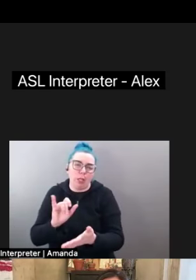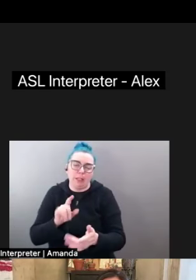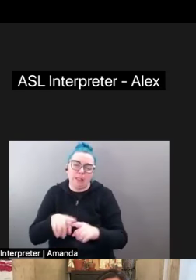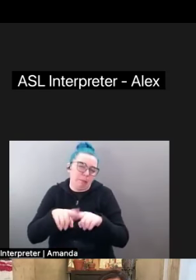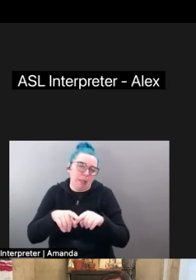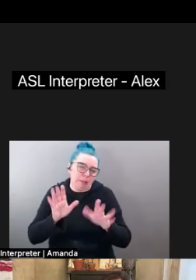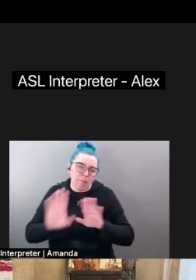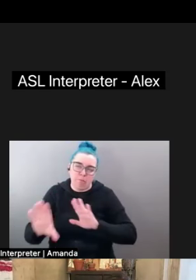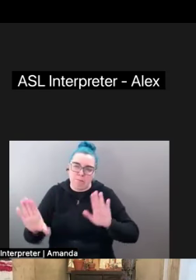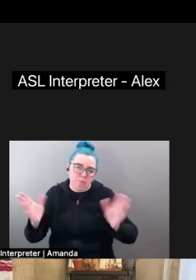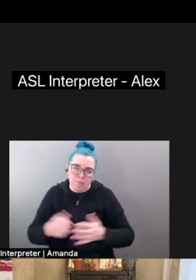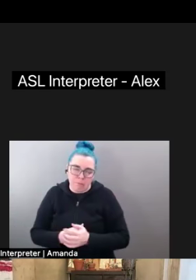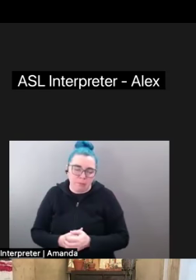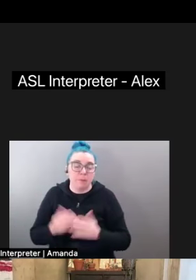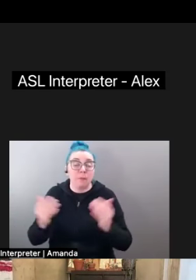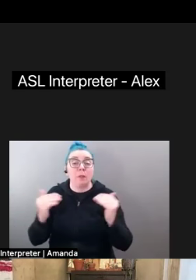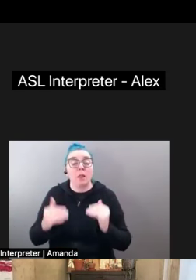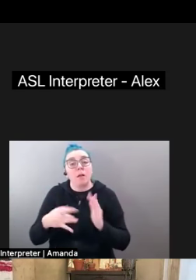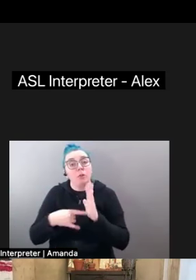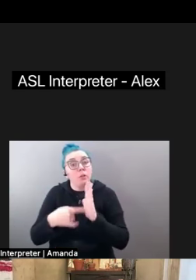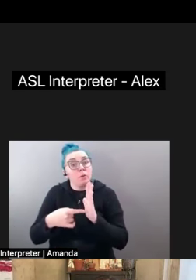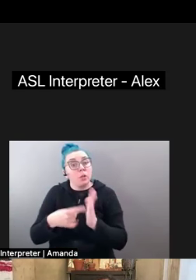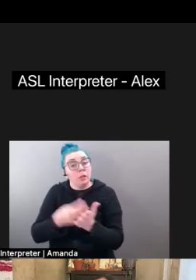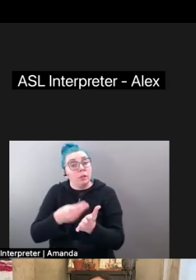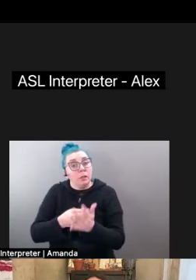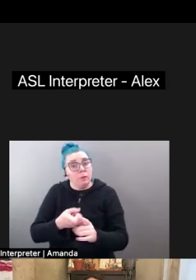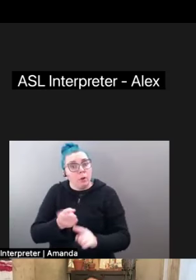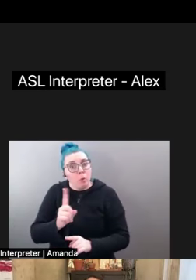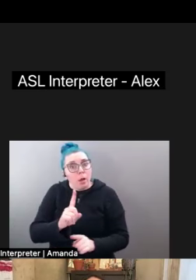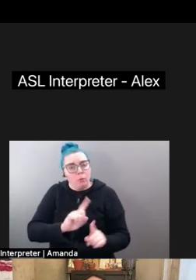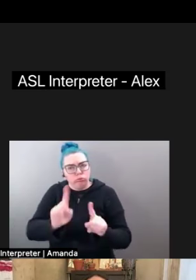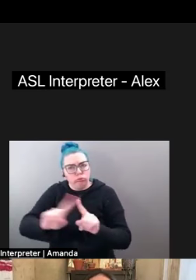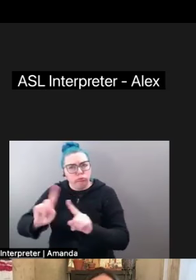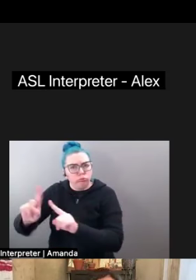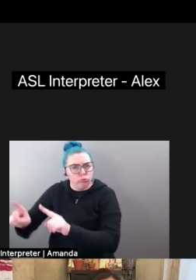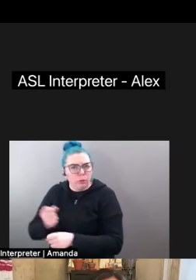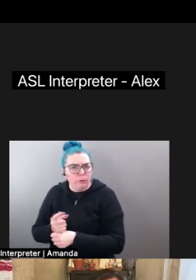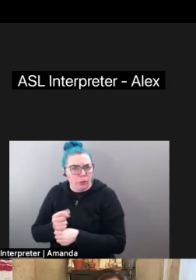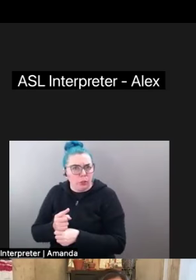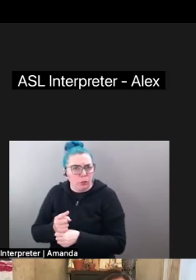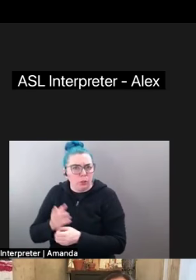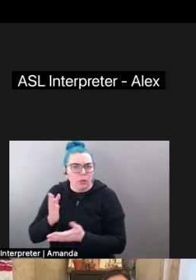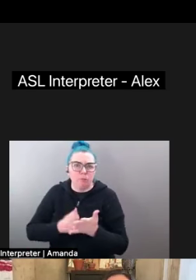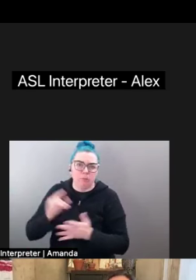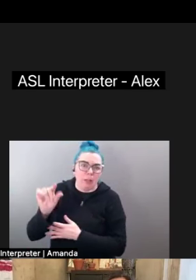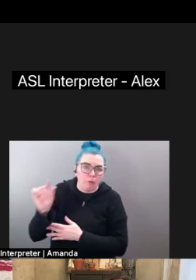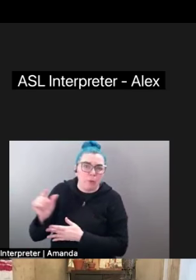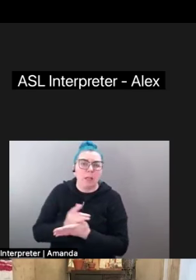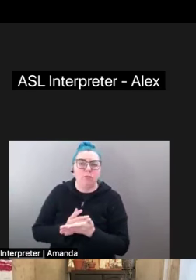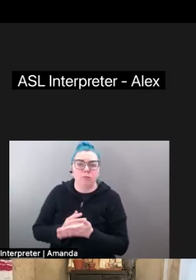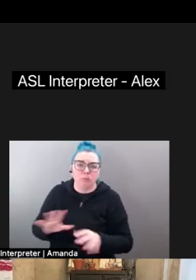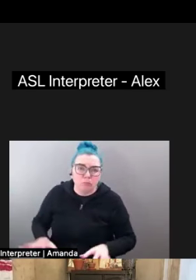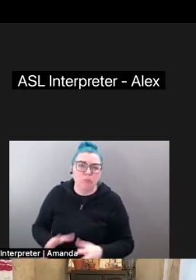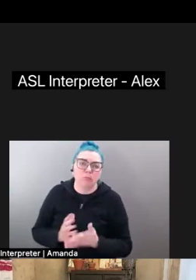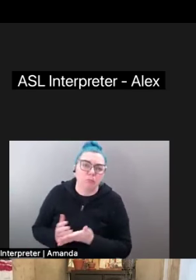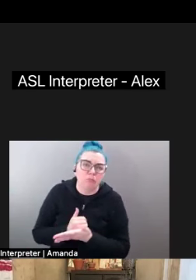And you have to demonstrate a range of revenue sources on an annual basis, including earned government and private sector revenues. I just want to